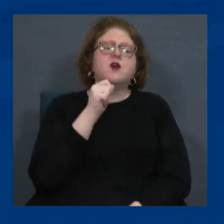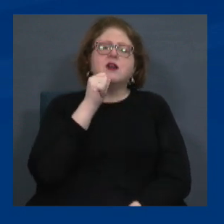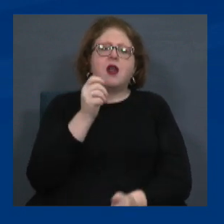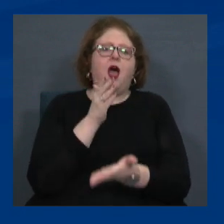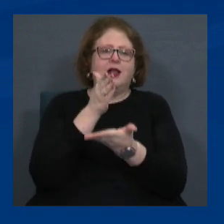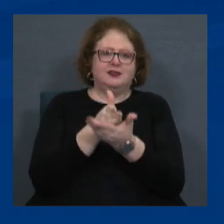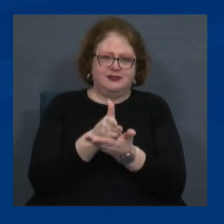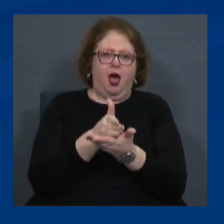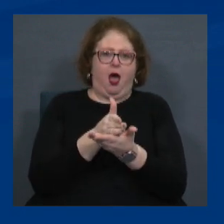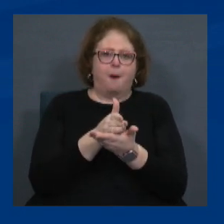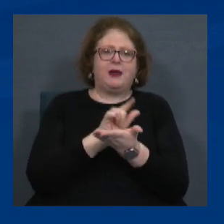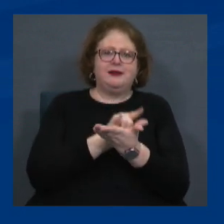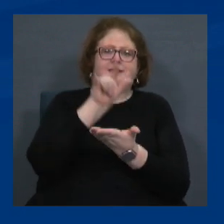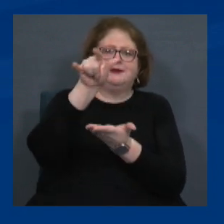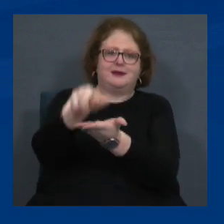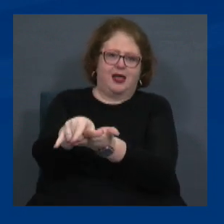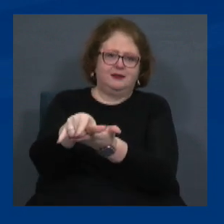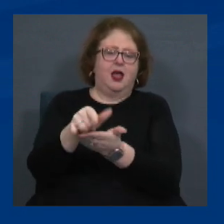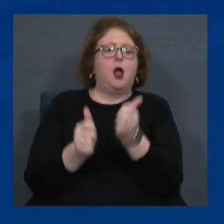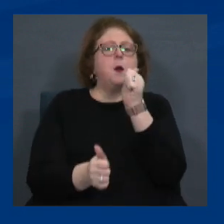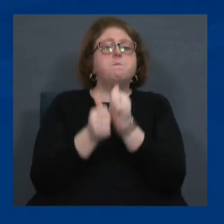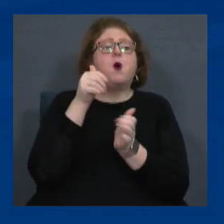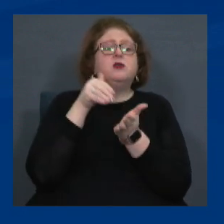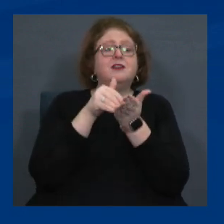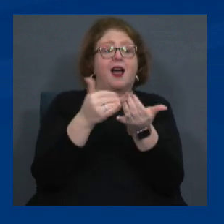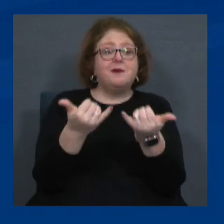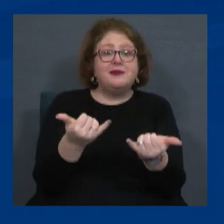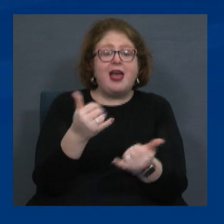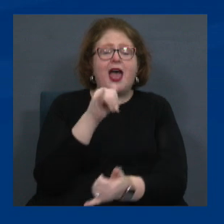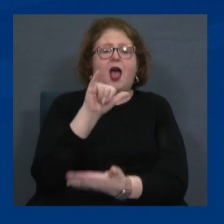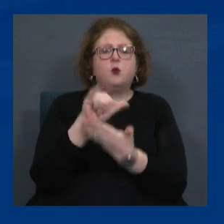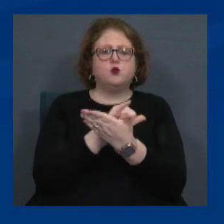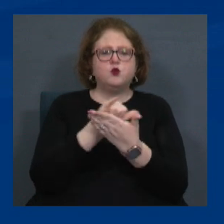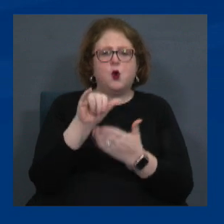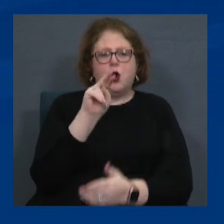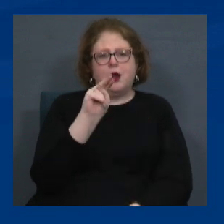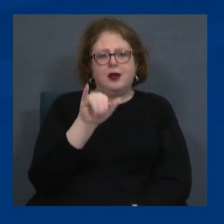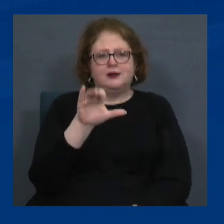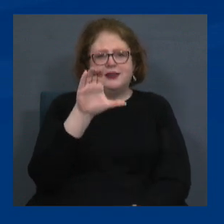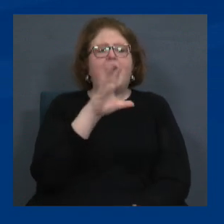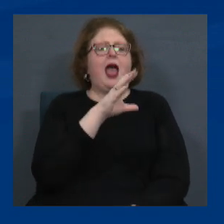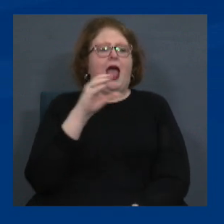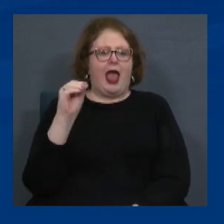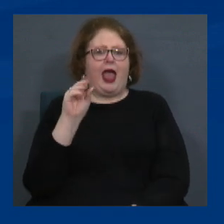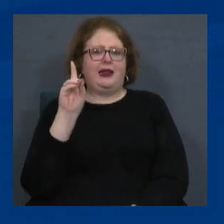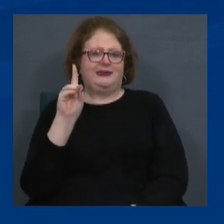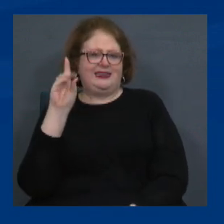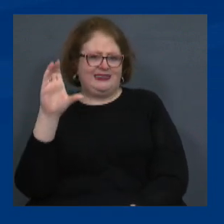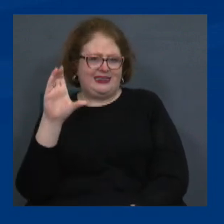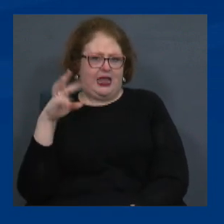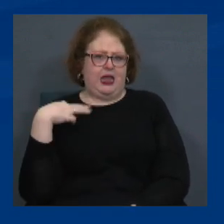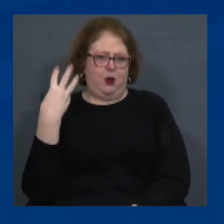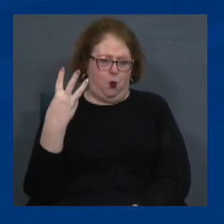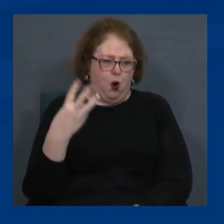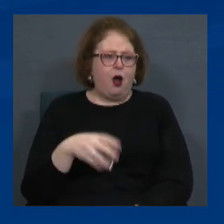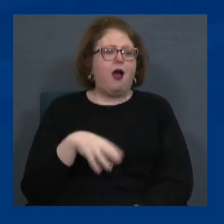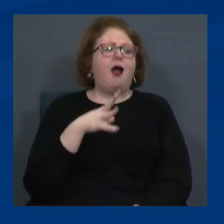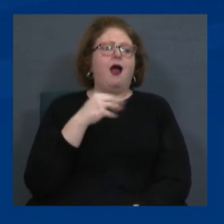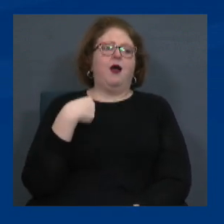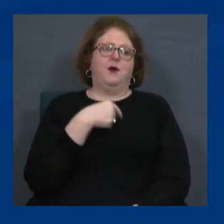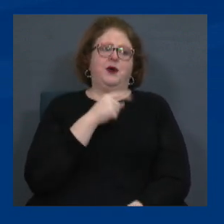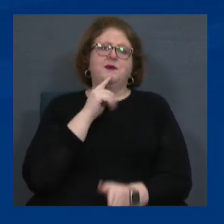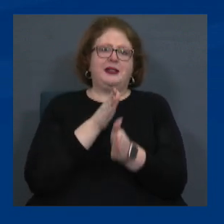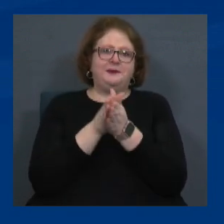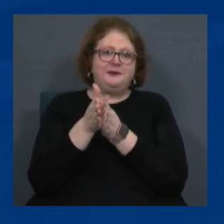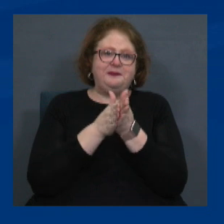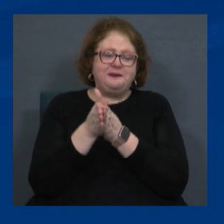DC and New York, and we're doing excellent in terms of our load capacities, and so we're excited that they continue to be